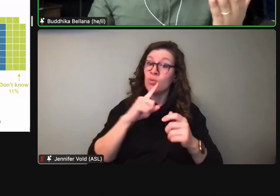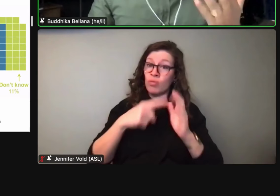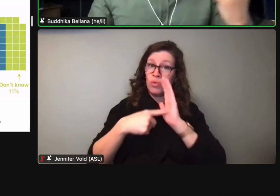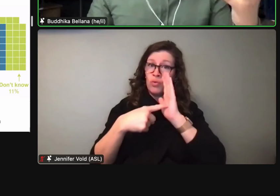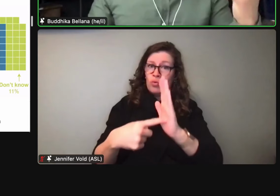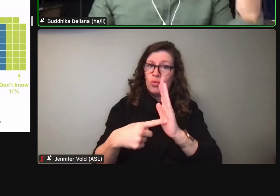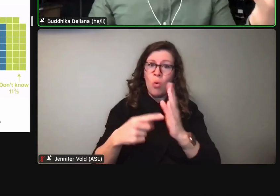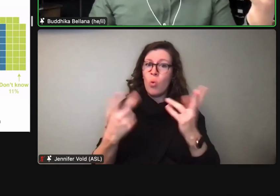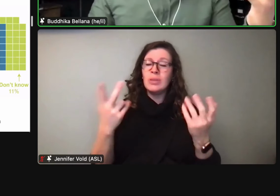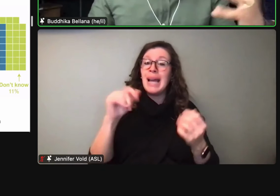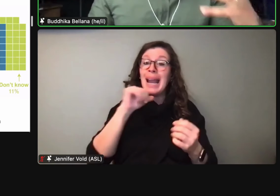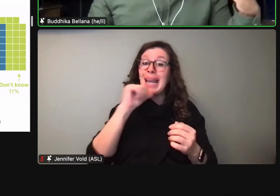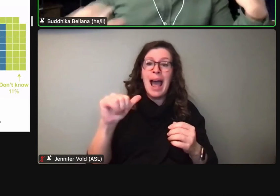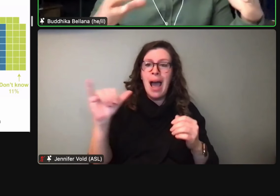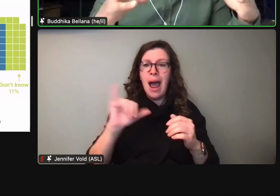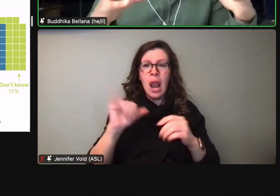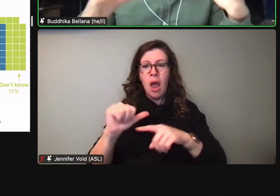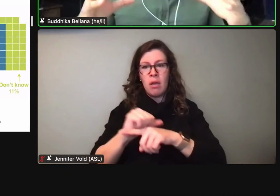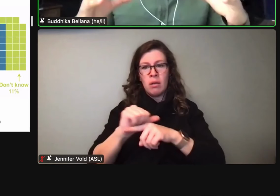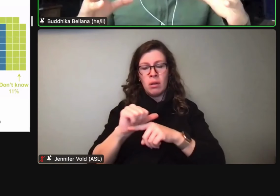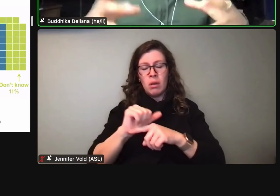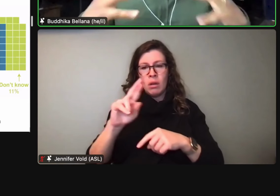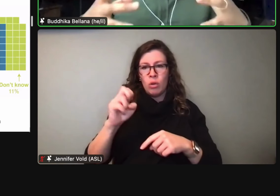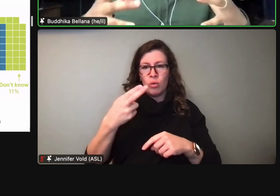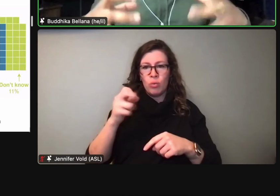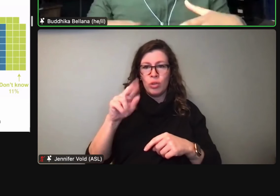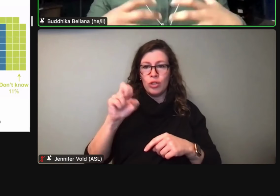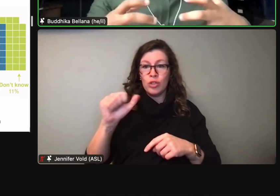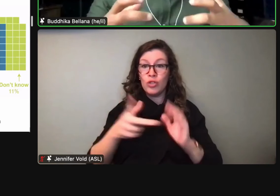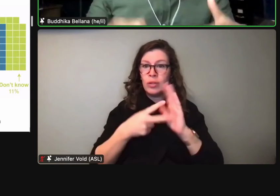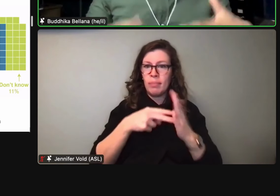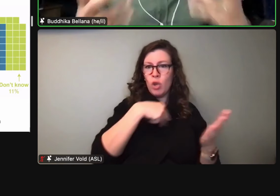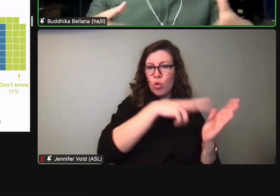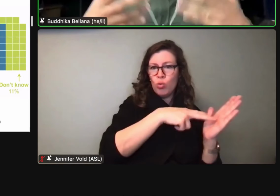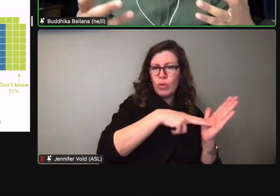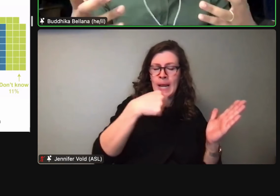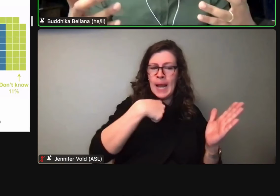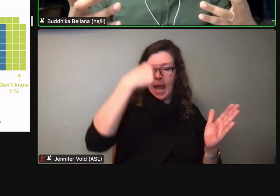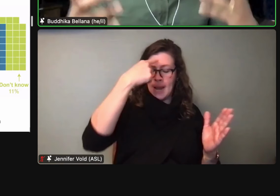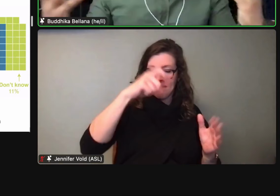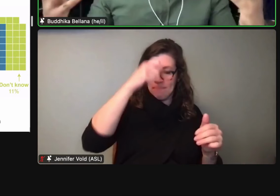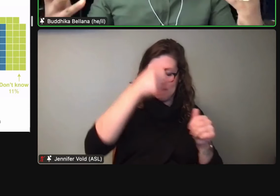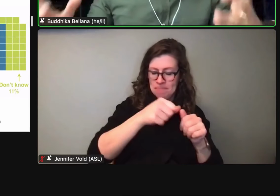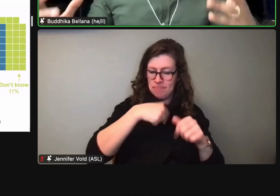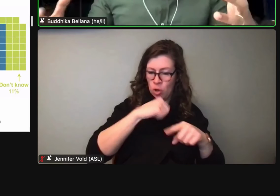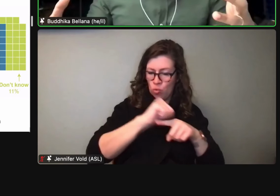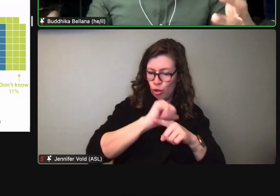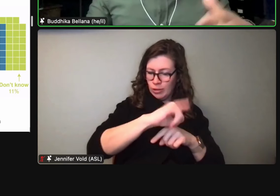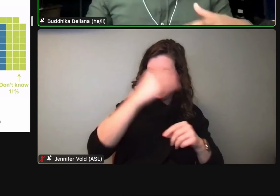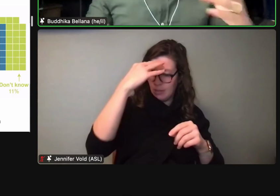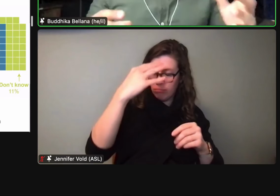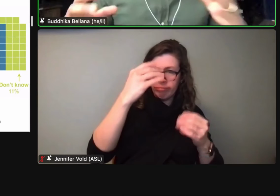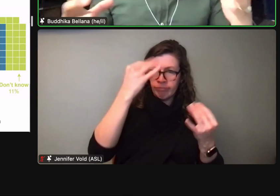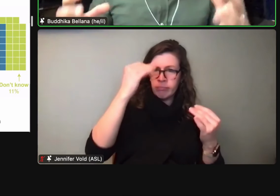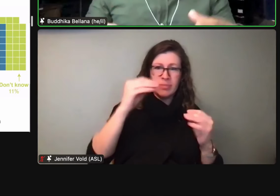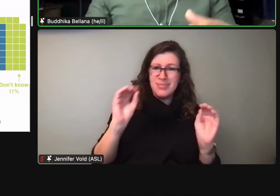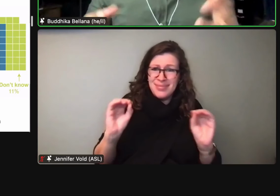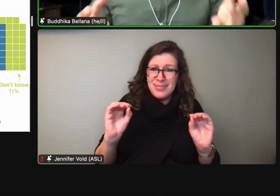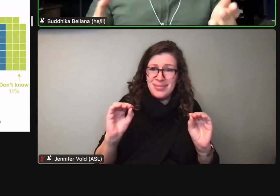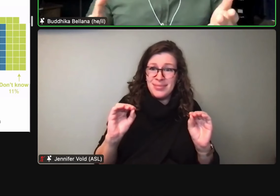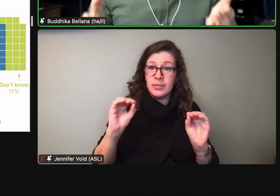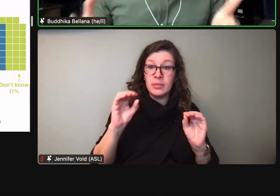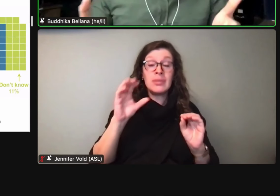not explicit rehearsal. It's not that participants are reading the story and then just rehearsing it in mind. Or it also shows